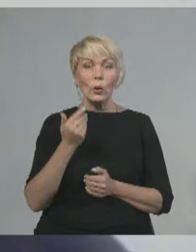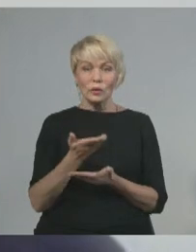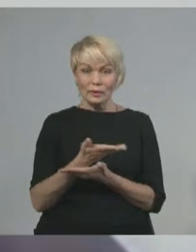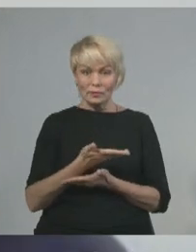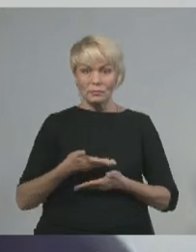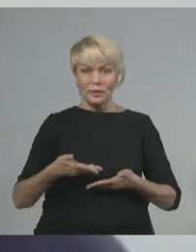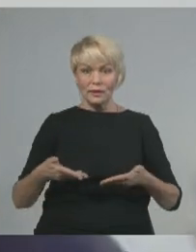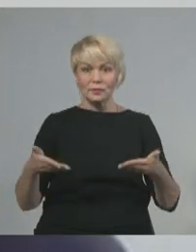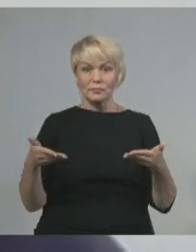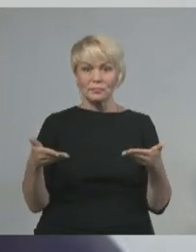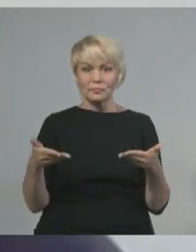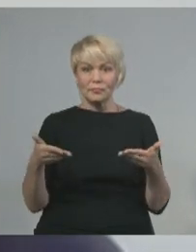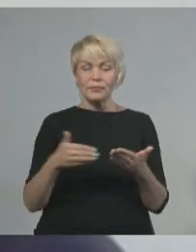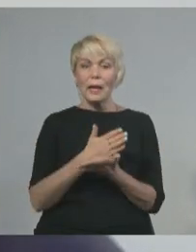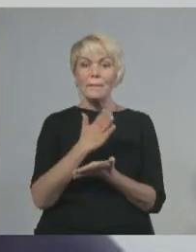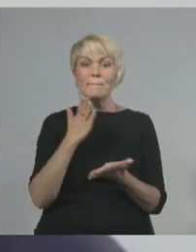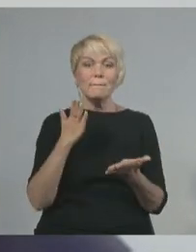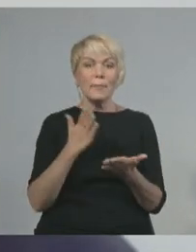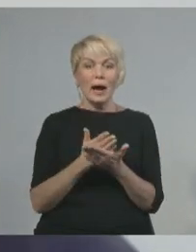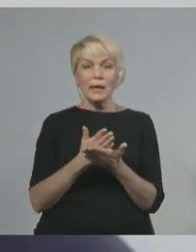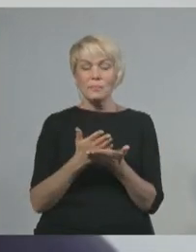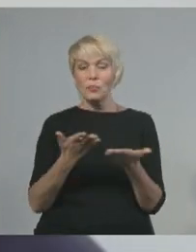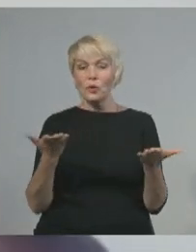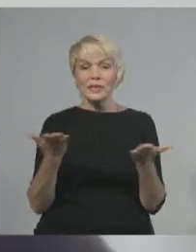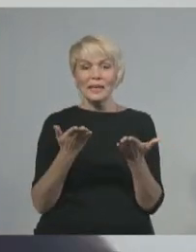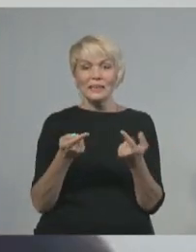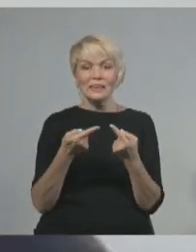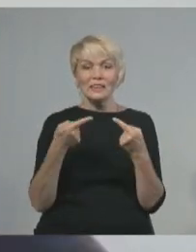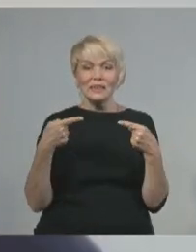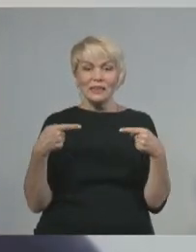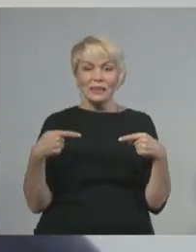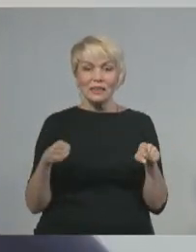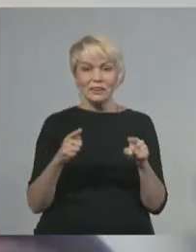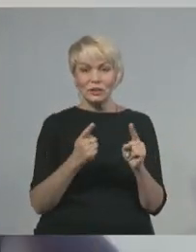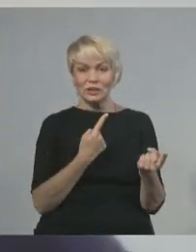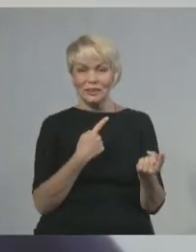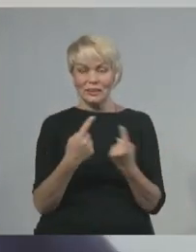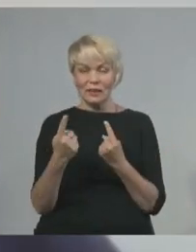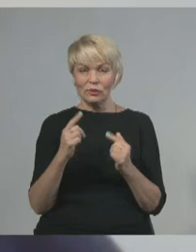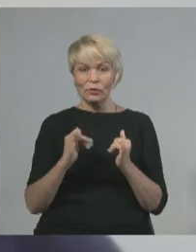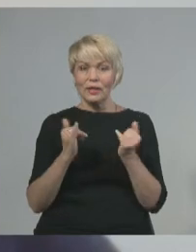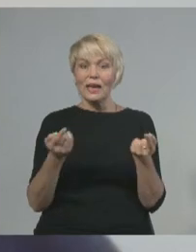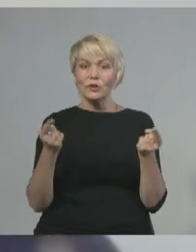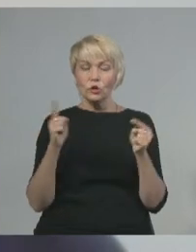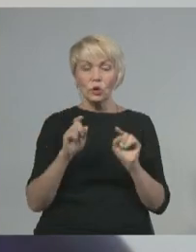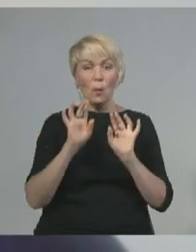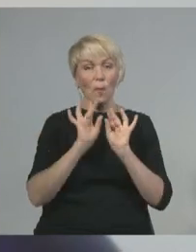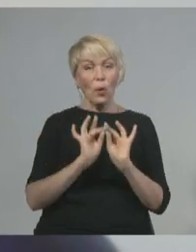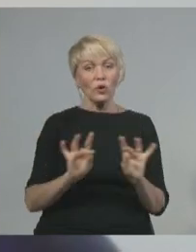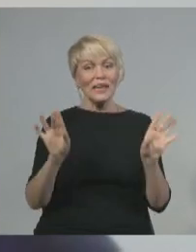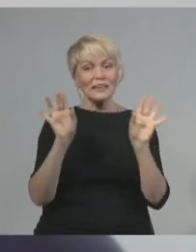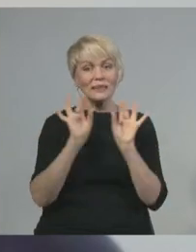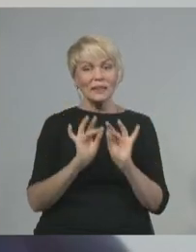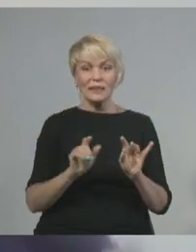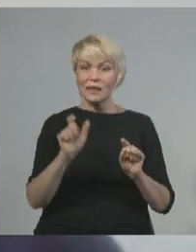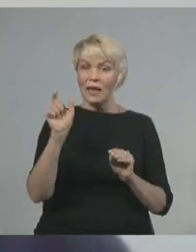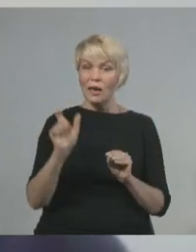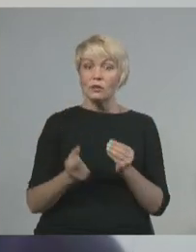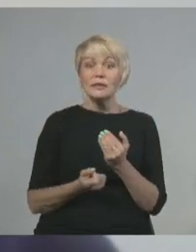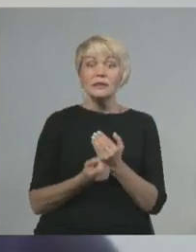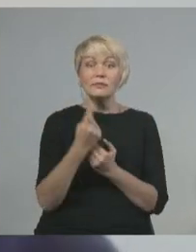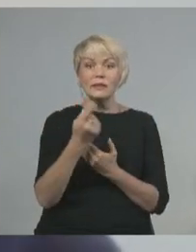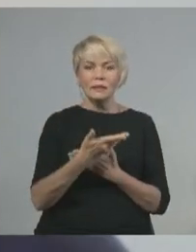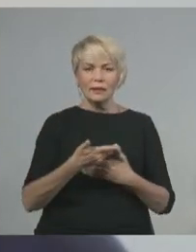spaces even online or offline in order to explain people where we're coming from explain how we did the